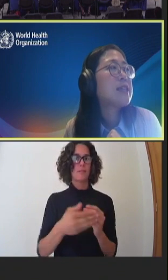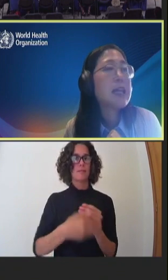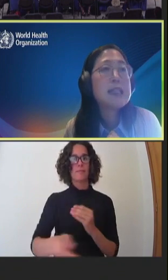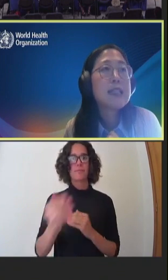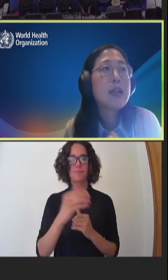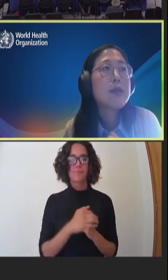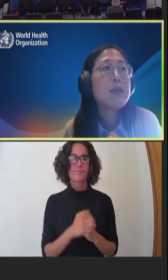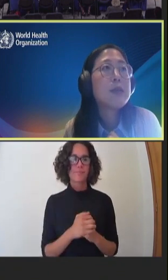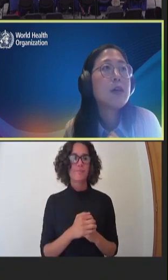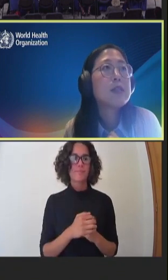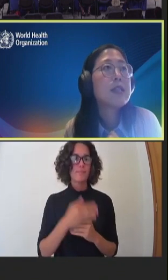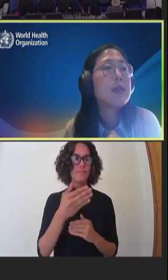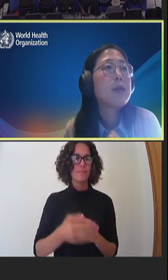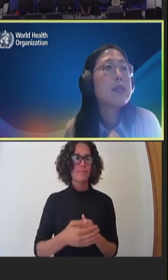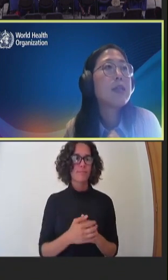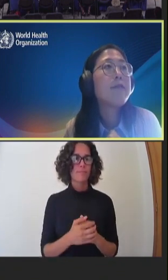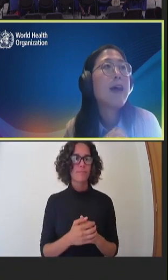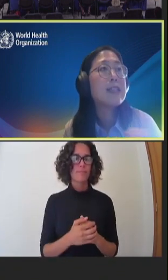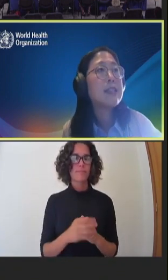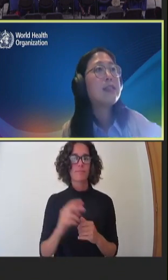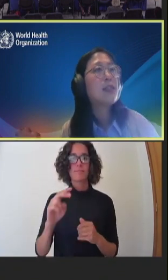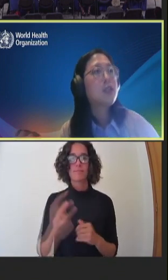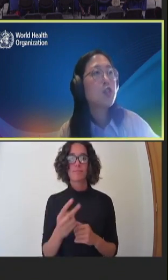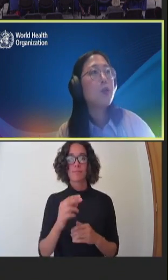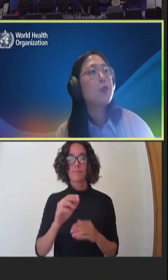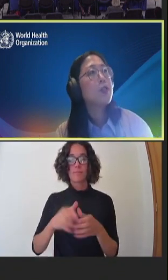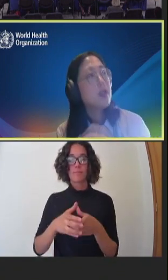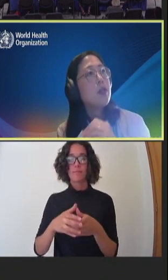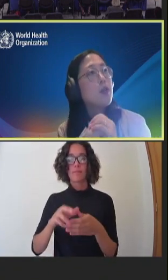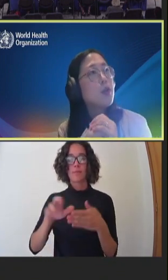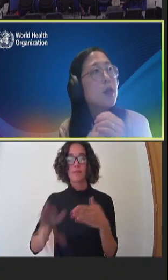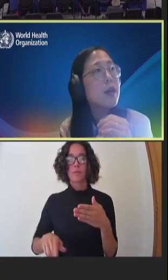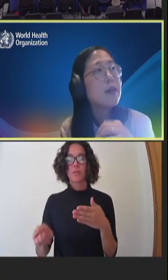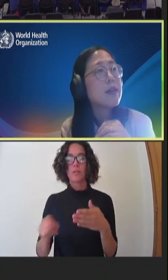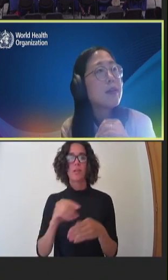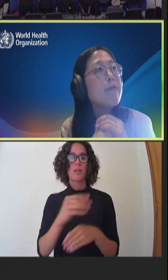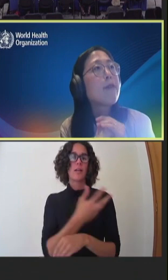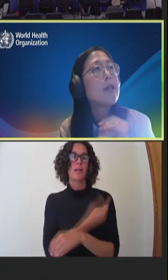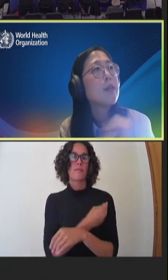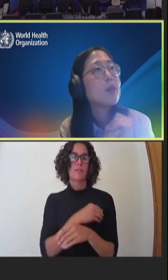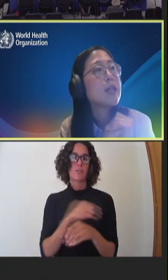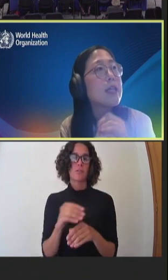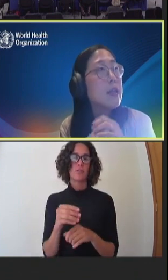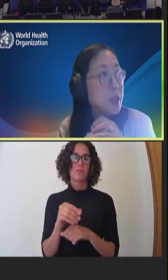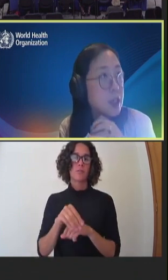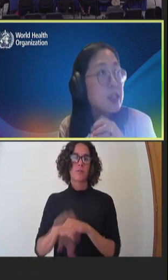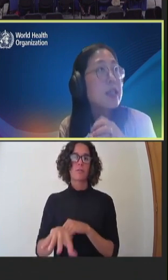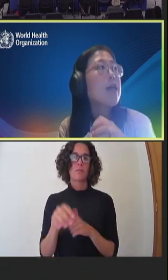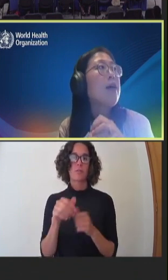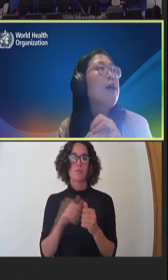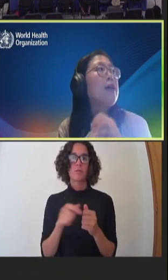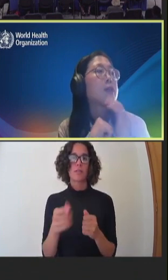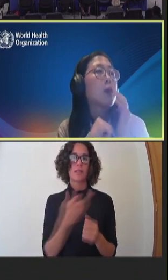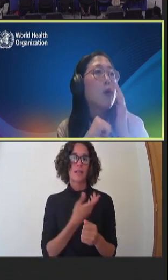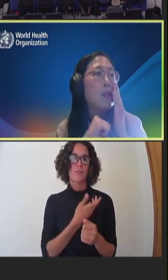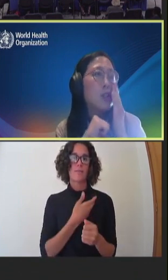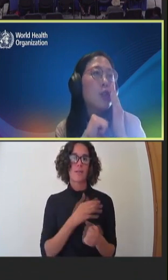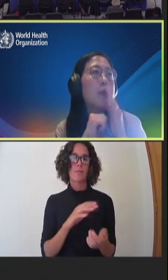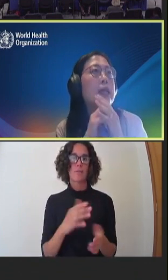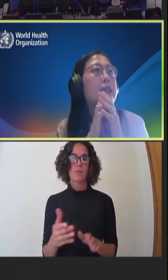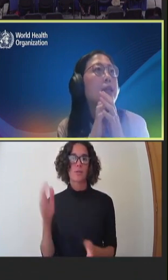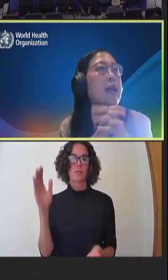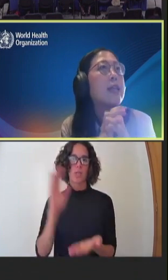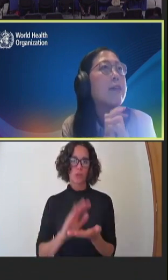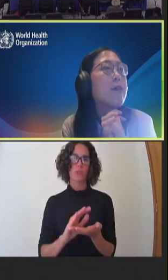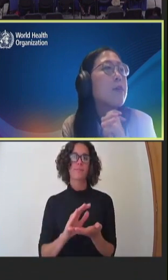And the second set of the results deal with the vaccine's contribution to the infant mortality reduction. So just